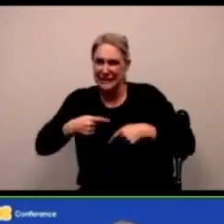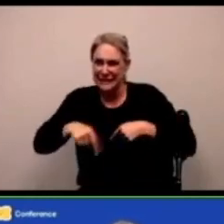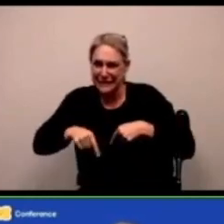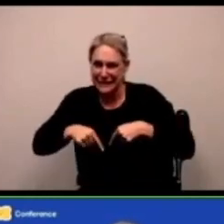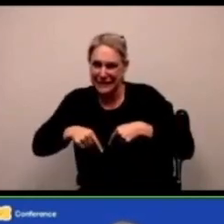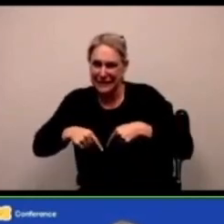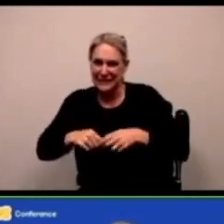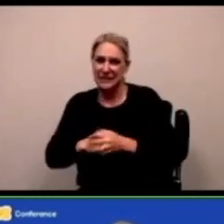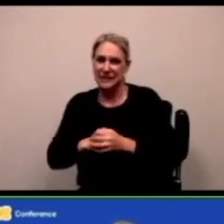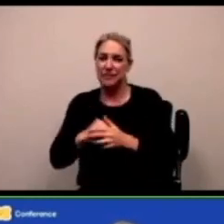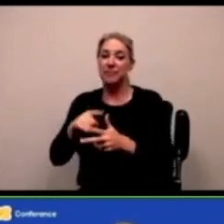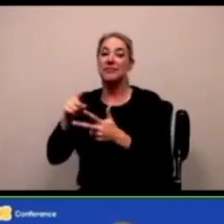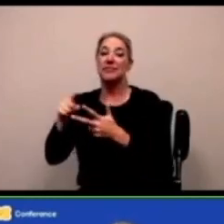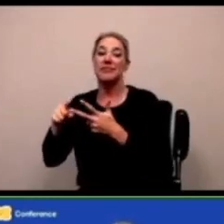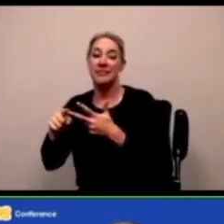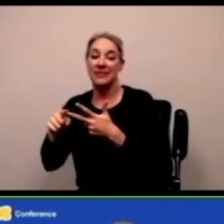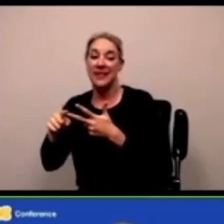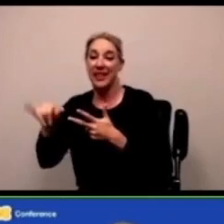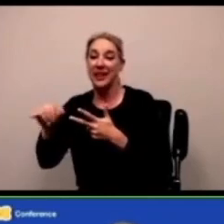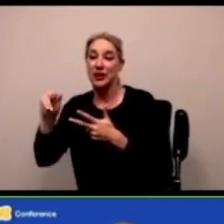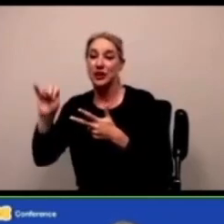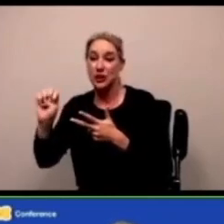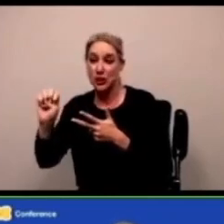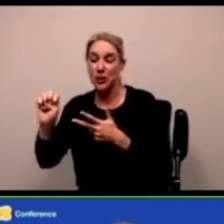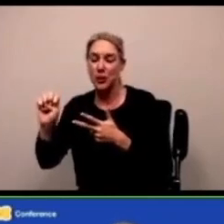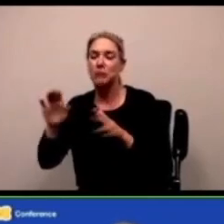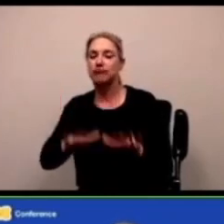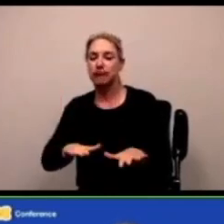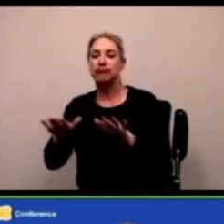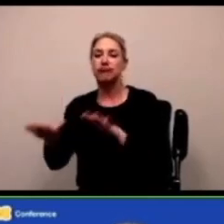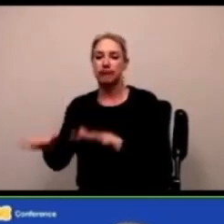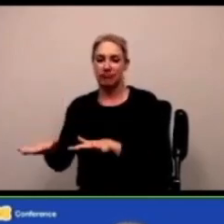And then they felt pretty okay by June, and they